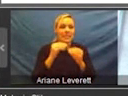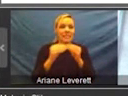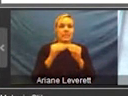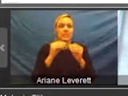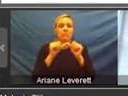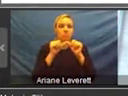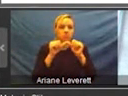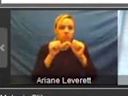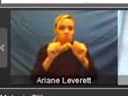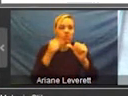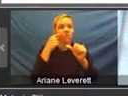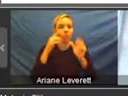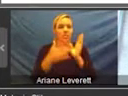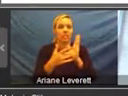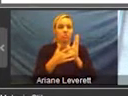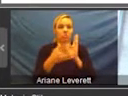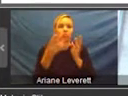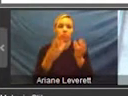for technical solutions.